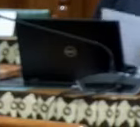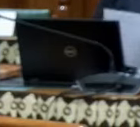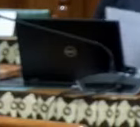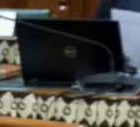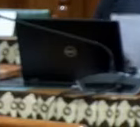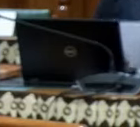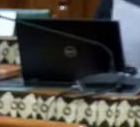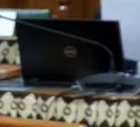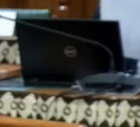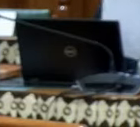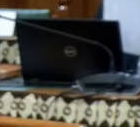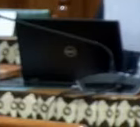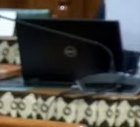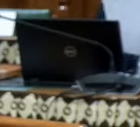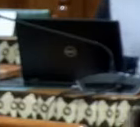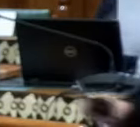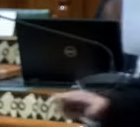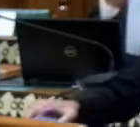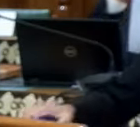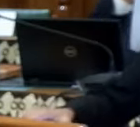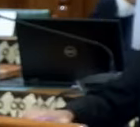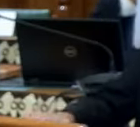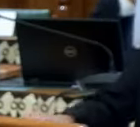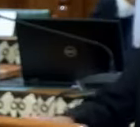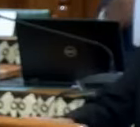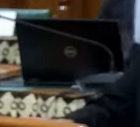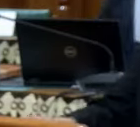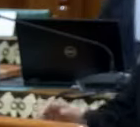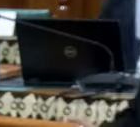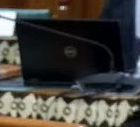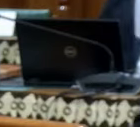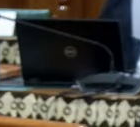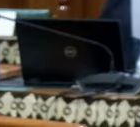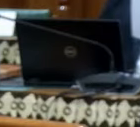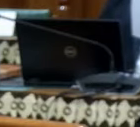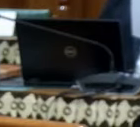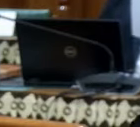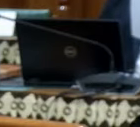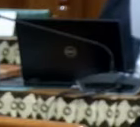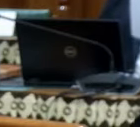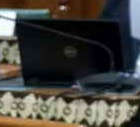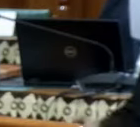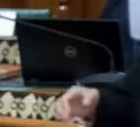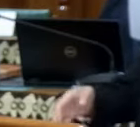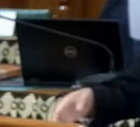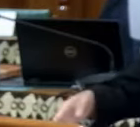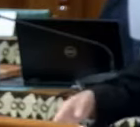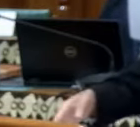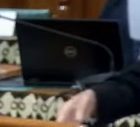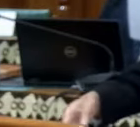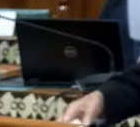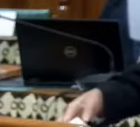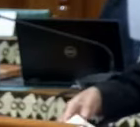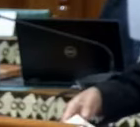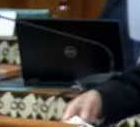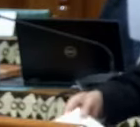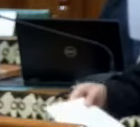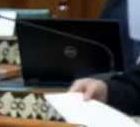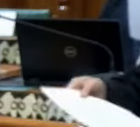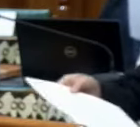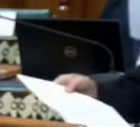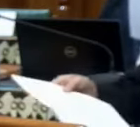elections was exposed yet again in the case against the Sodalpa leader Sitipeni Rambuka in a judgment given just 2 days before the